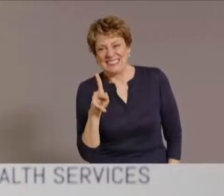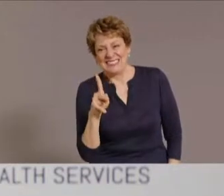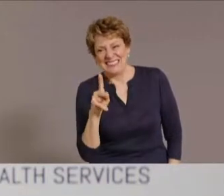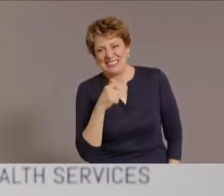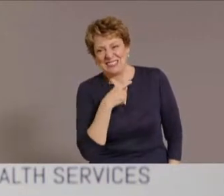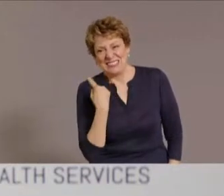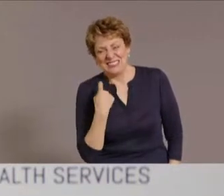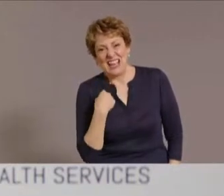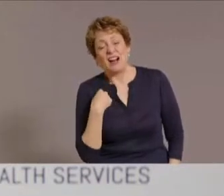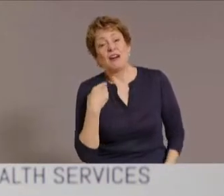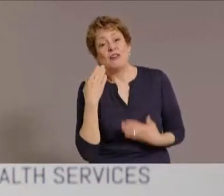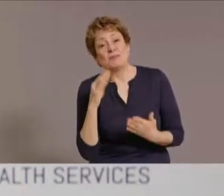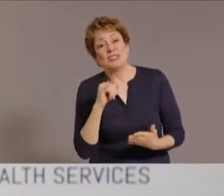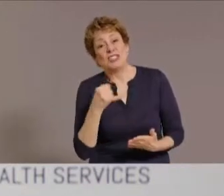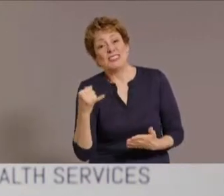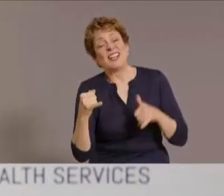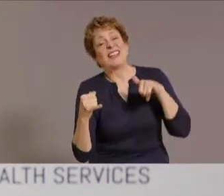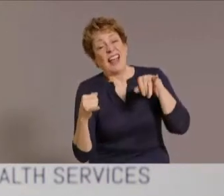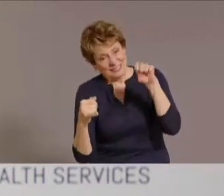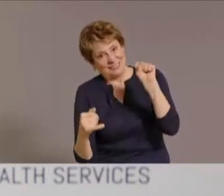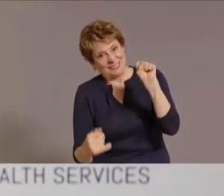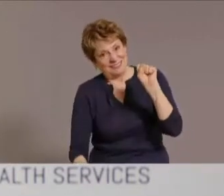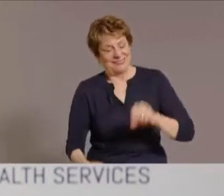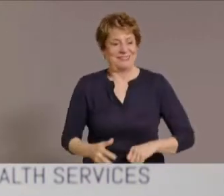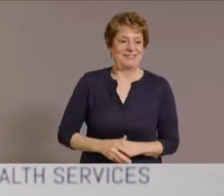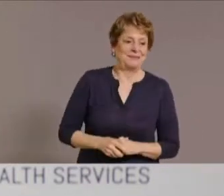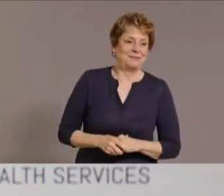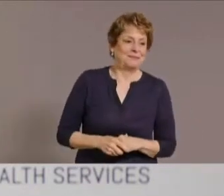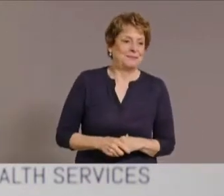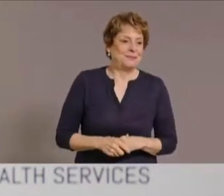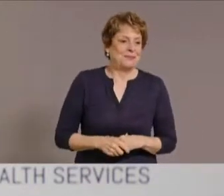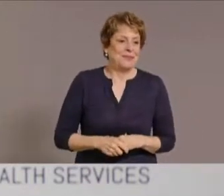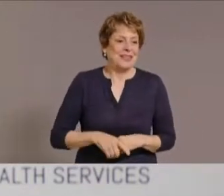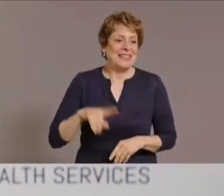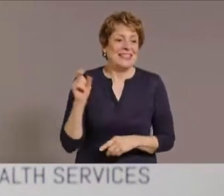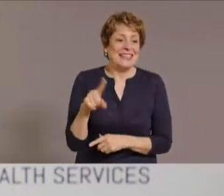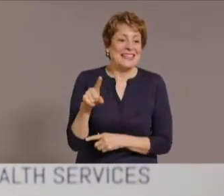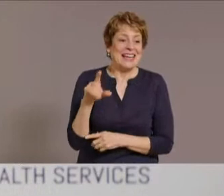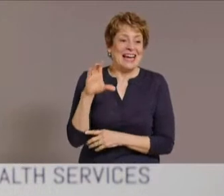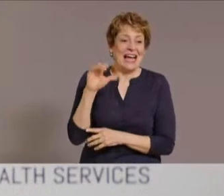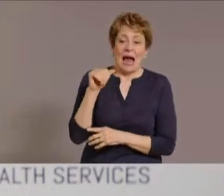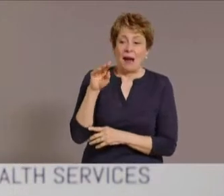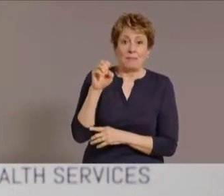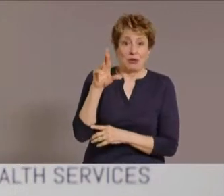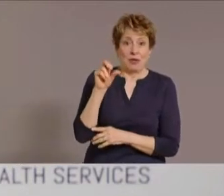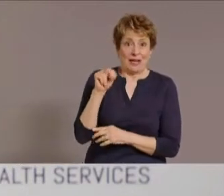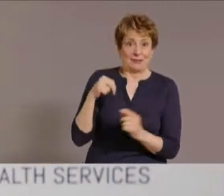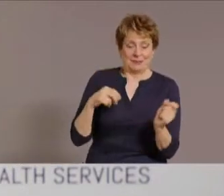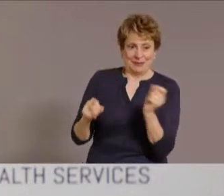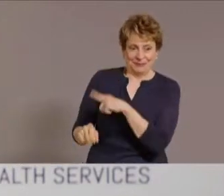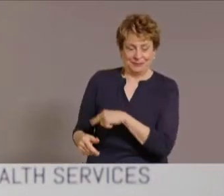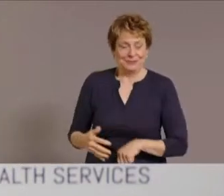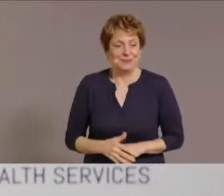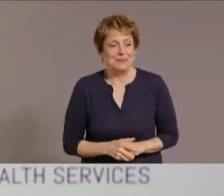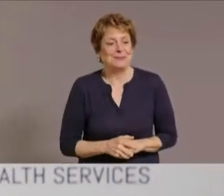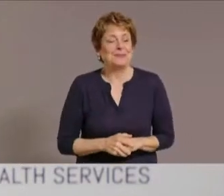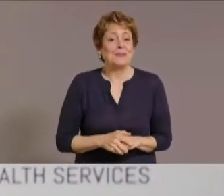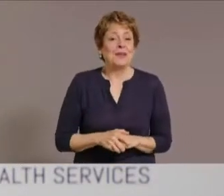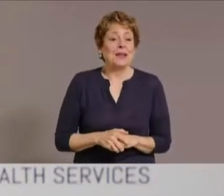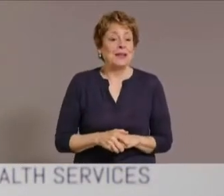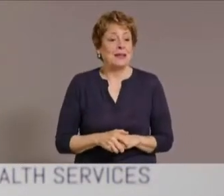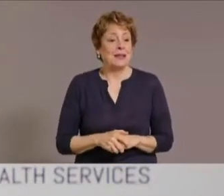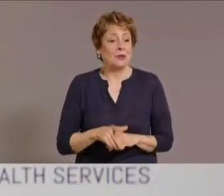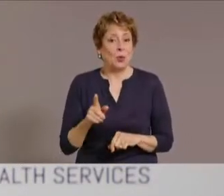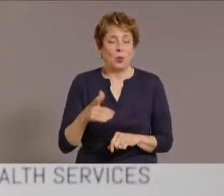Cameron Paula. Hi, Cameron. Hi there. Continuing on Howie's question, you know, I mean, do you feel for